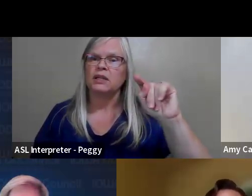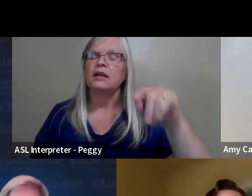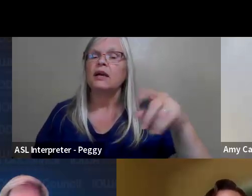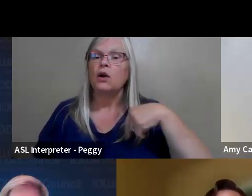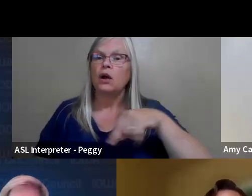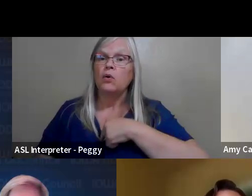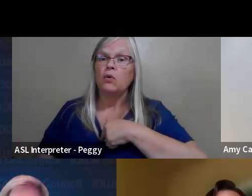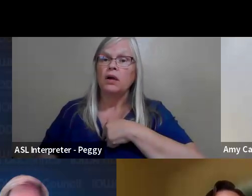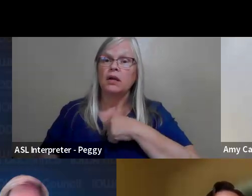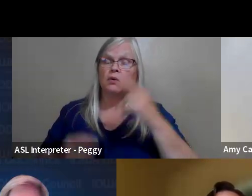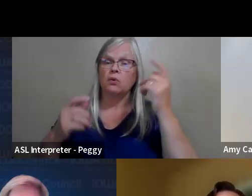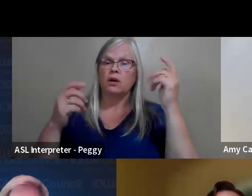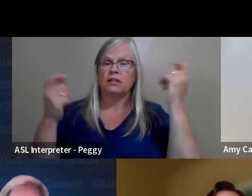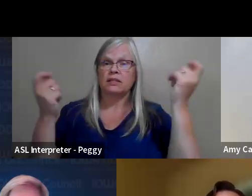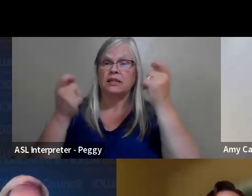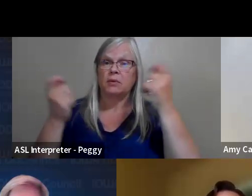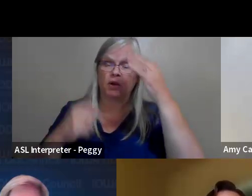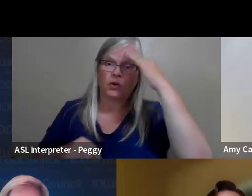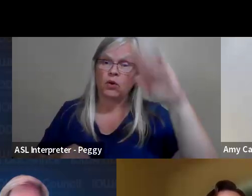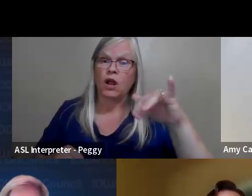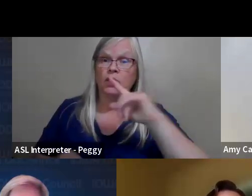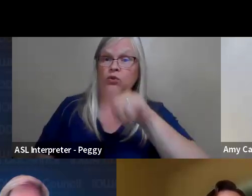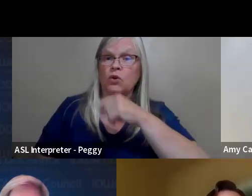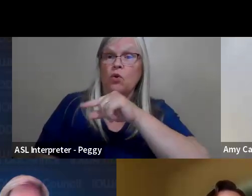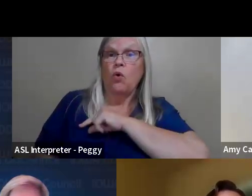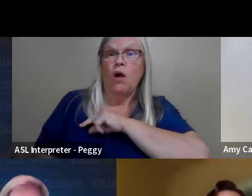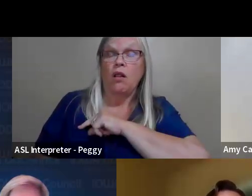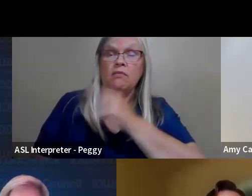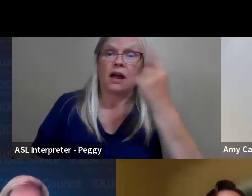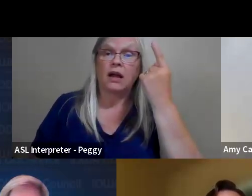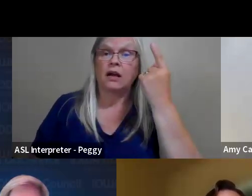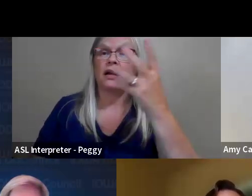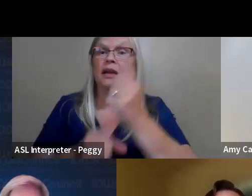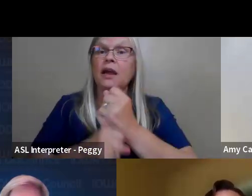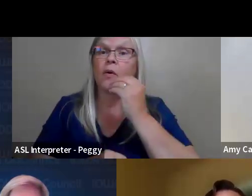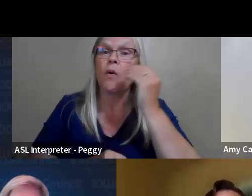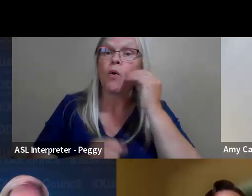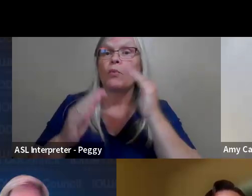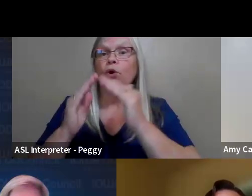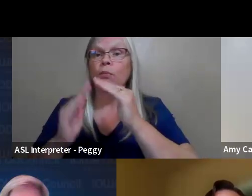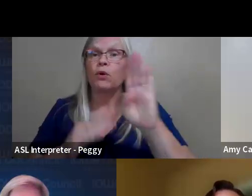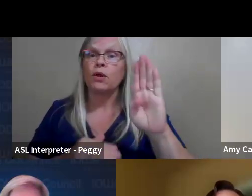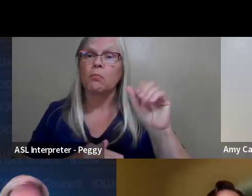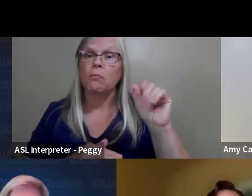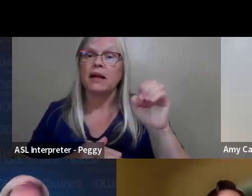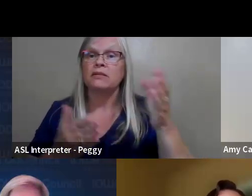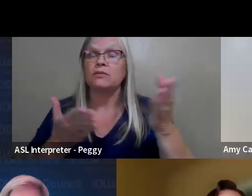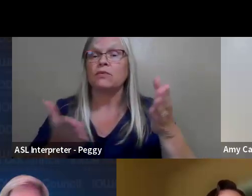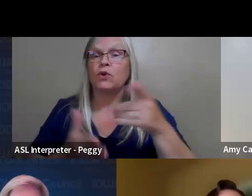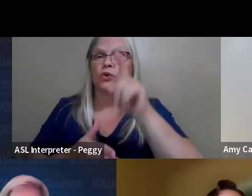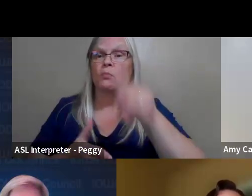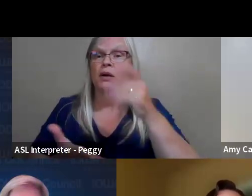be celebrating. As many of you know, in order to qualify for home and community-based services, you